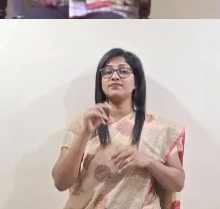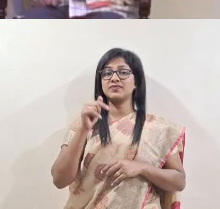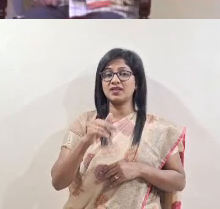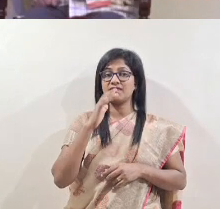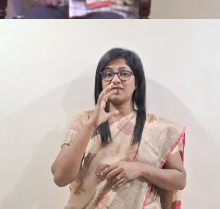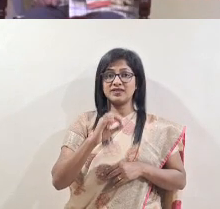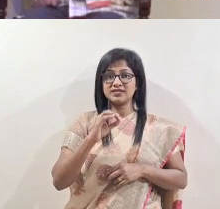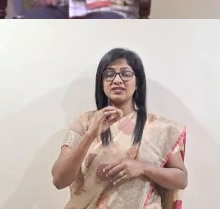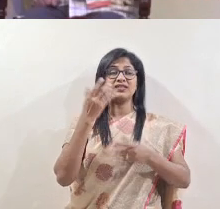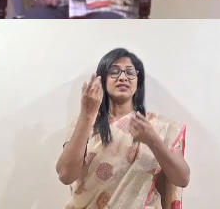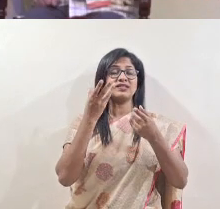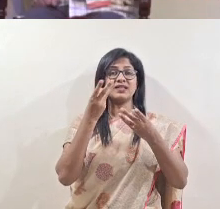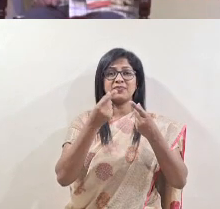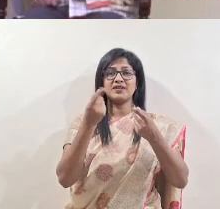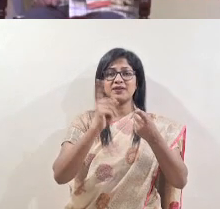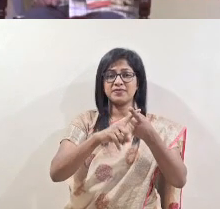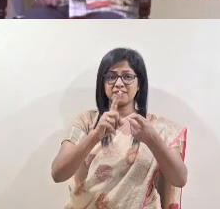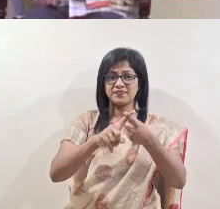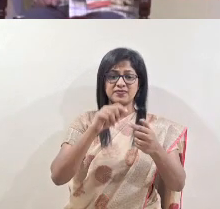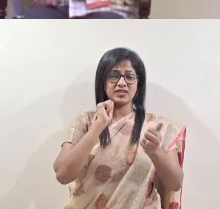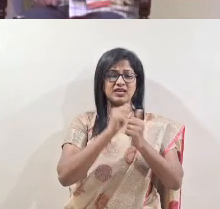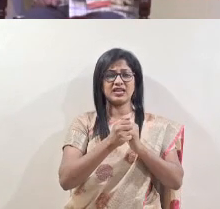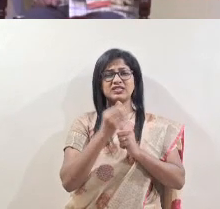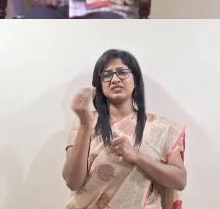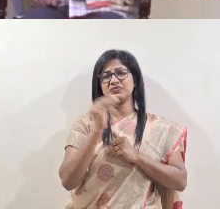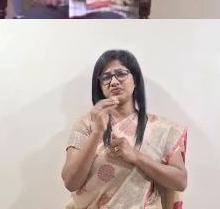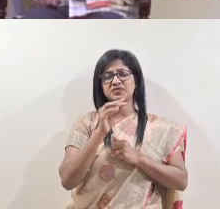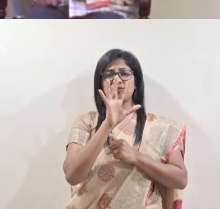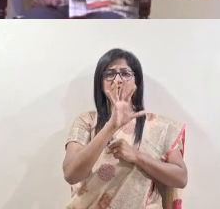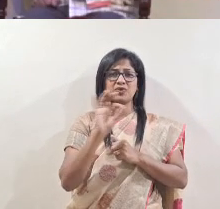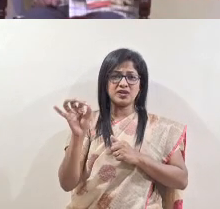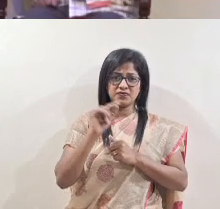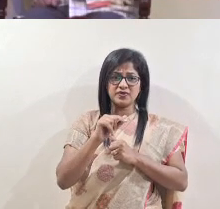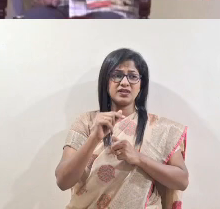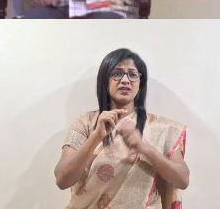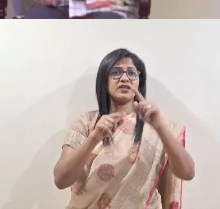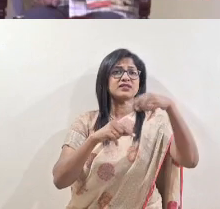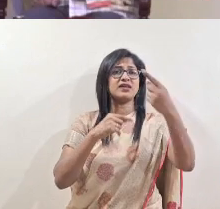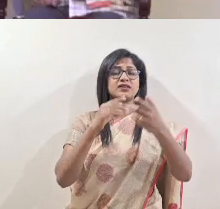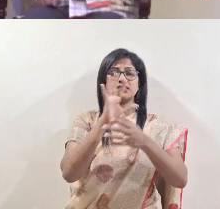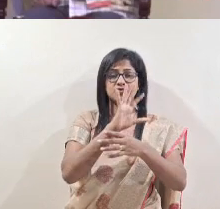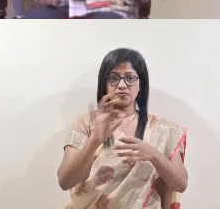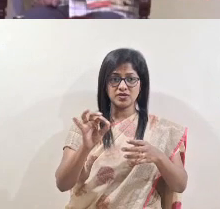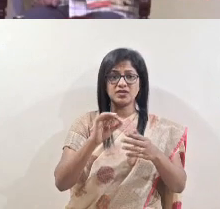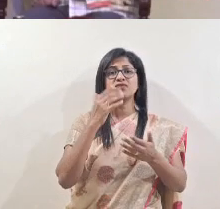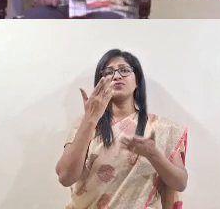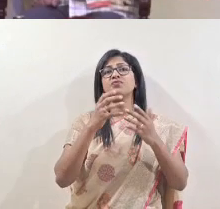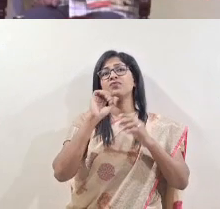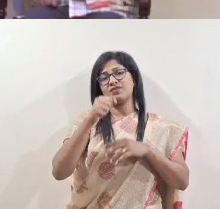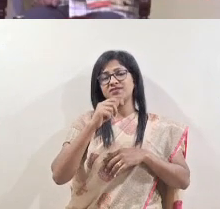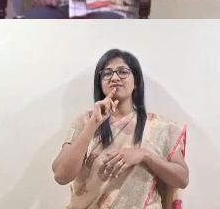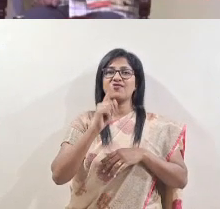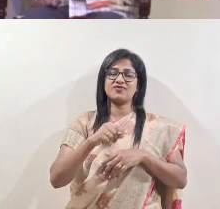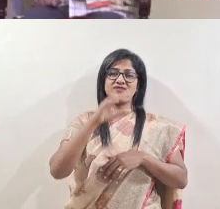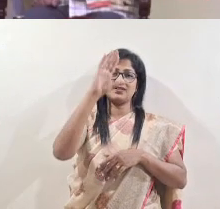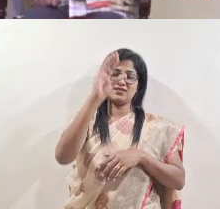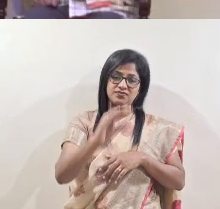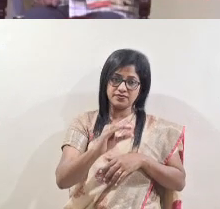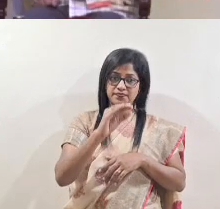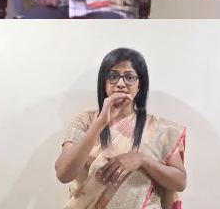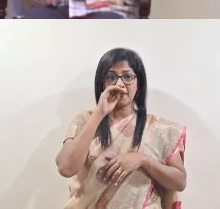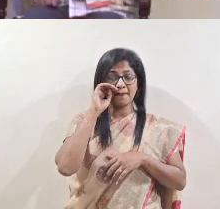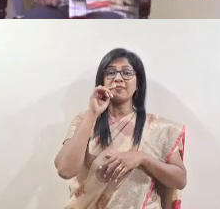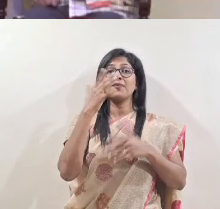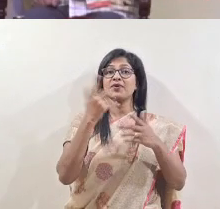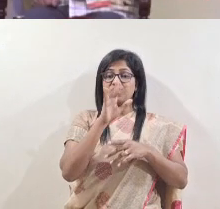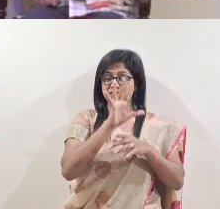number of accidents, like we can say frequency of the crashes in that week compared to the other week, it will obviously be low, because during